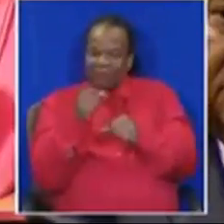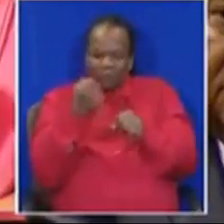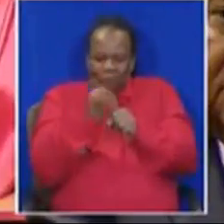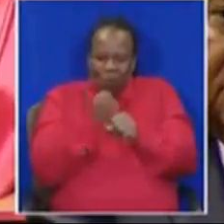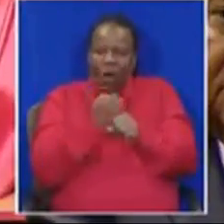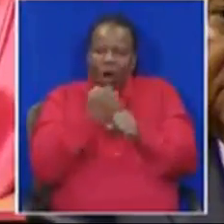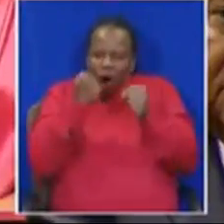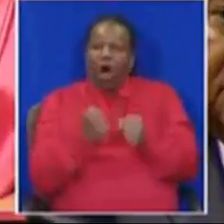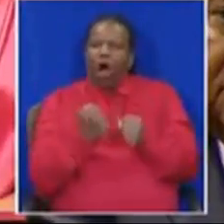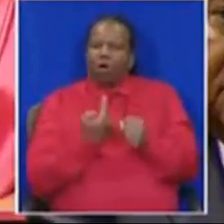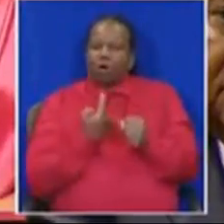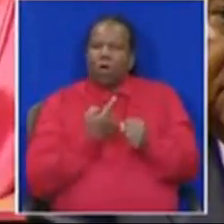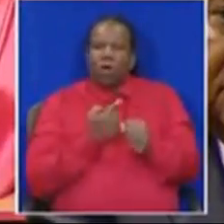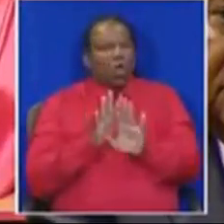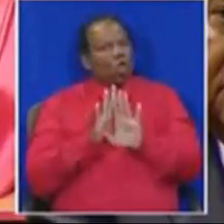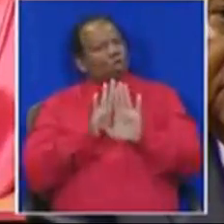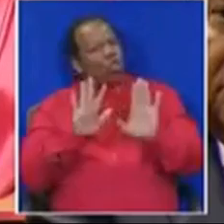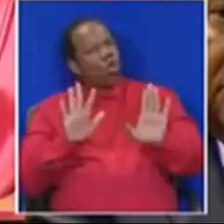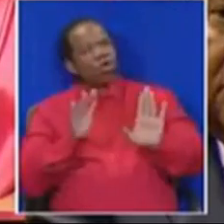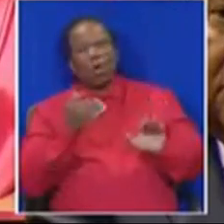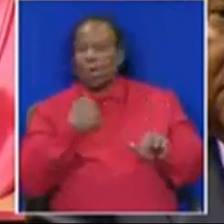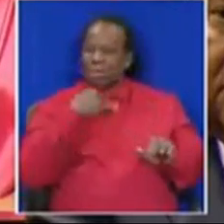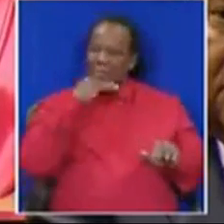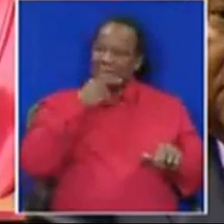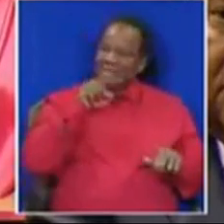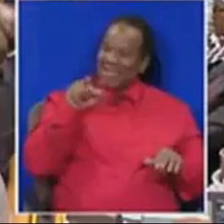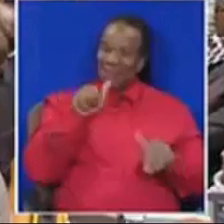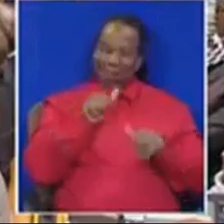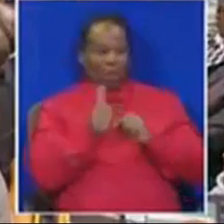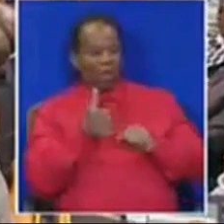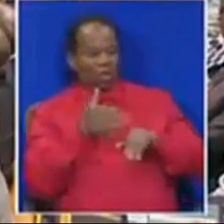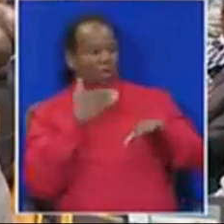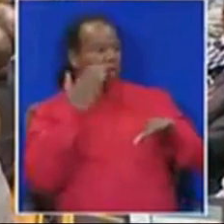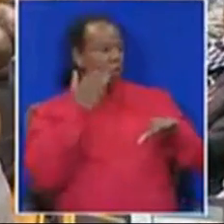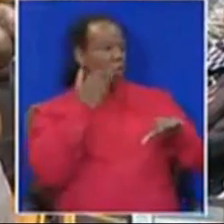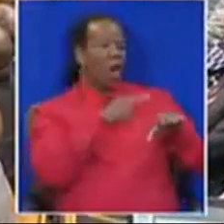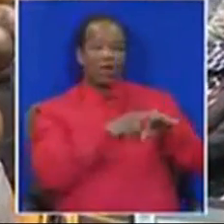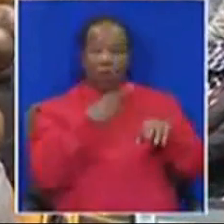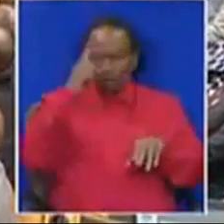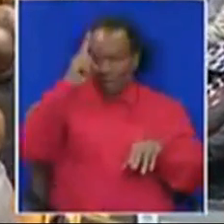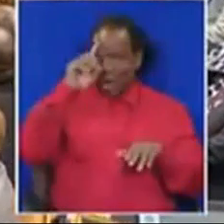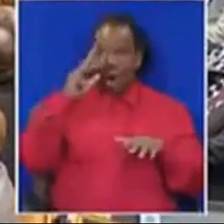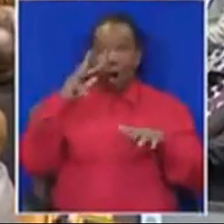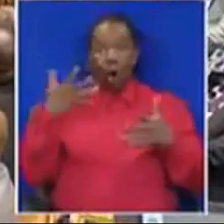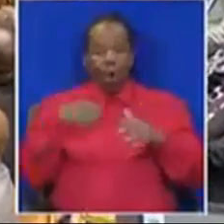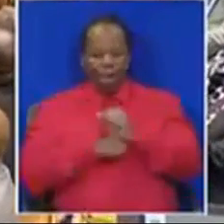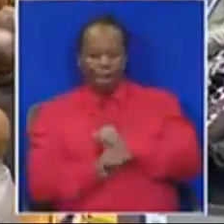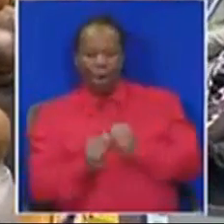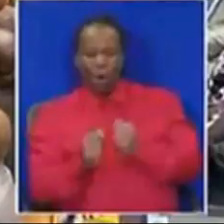work, and not by the color of their skin, place of birth,